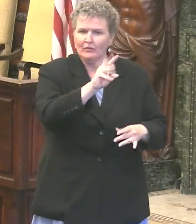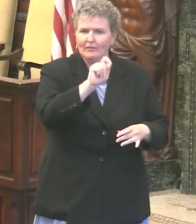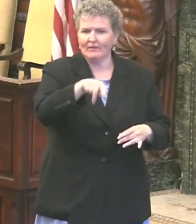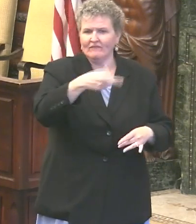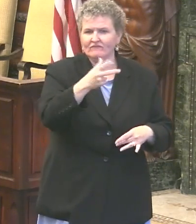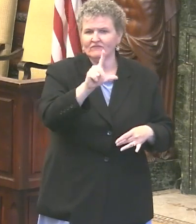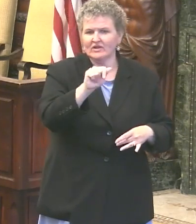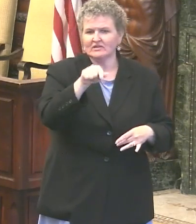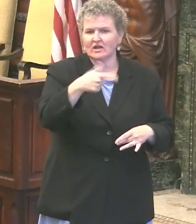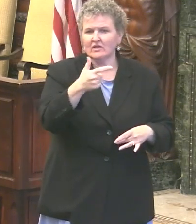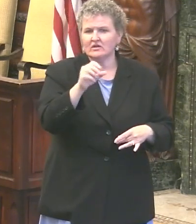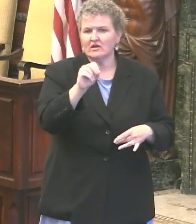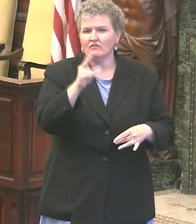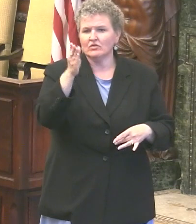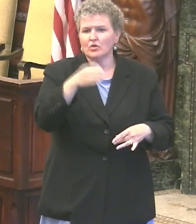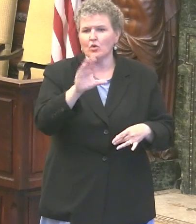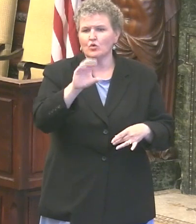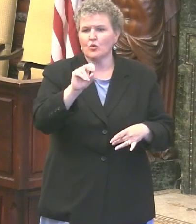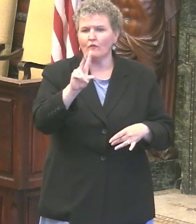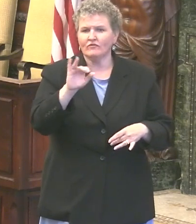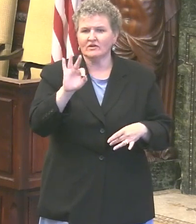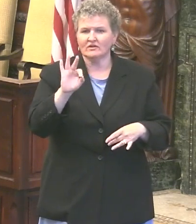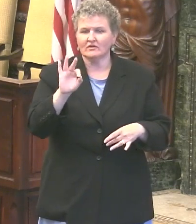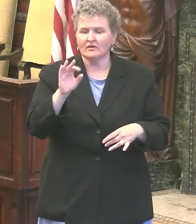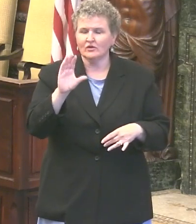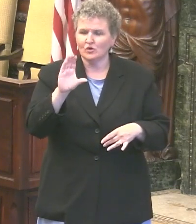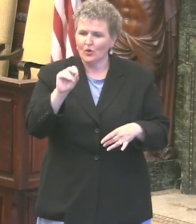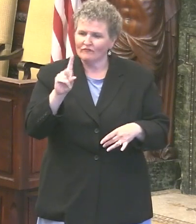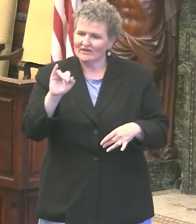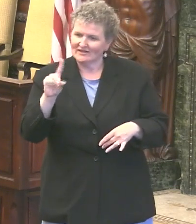www.phila.gov/COVID. Thanks.